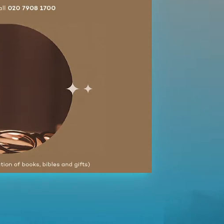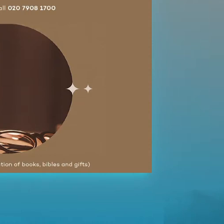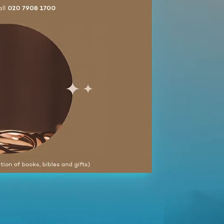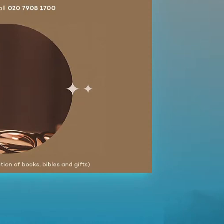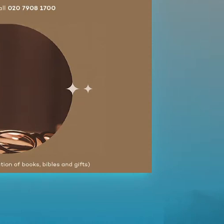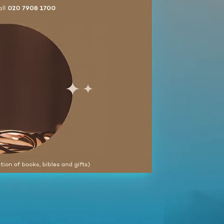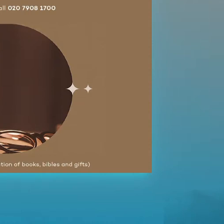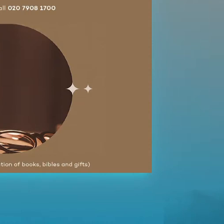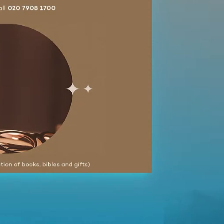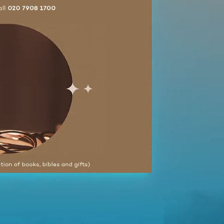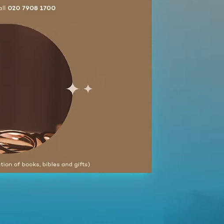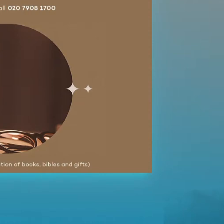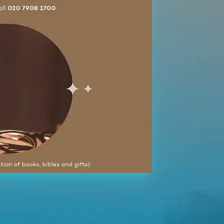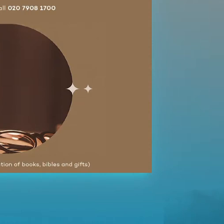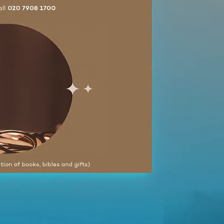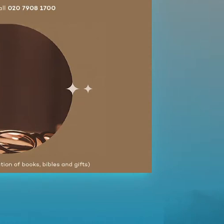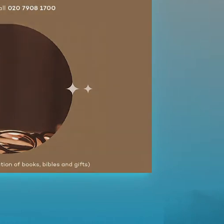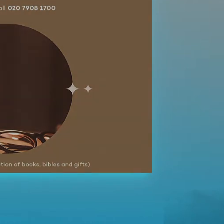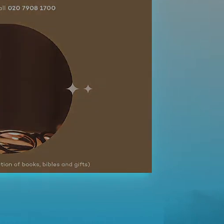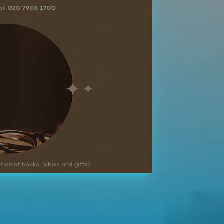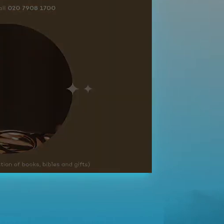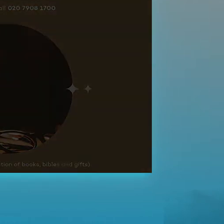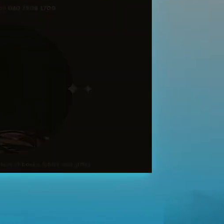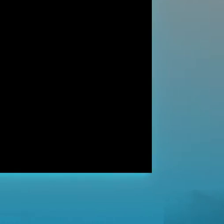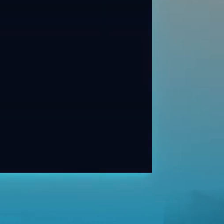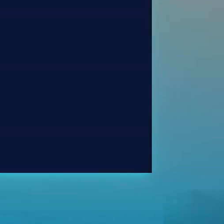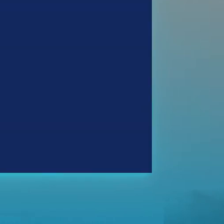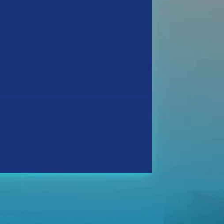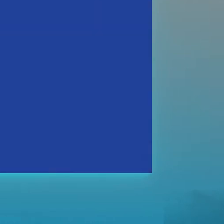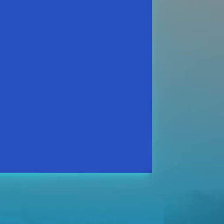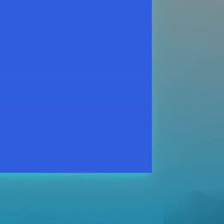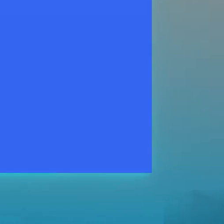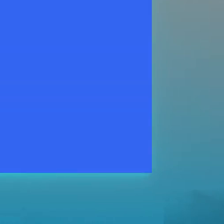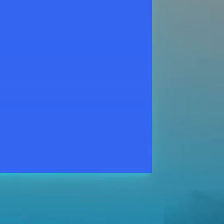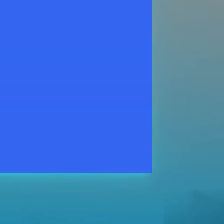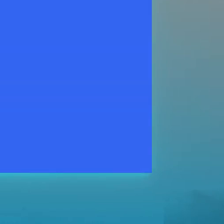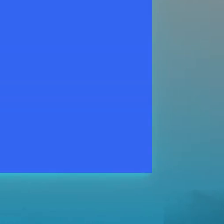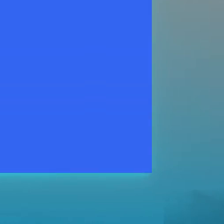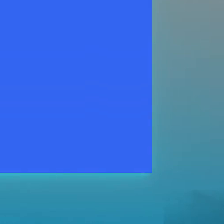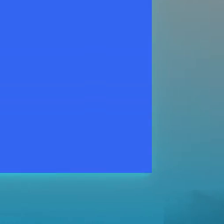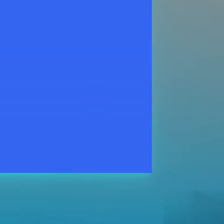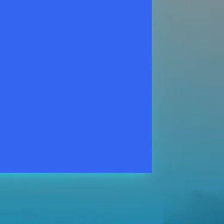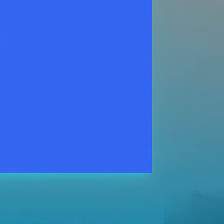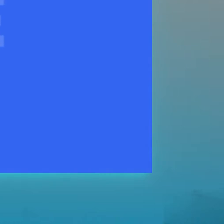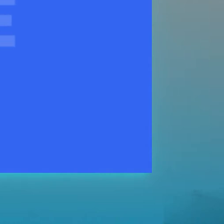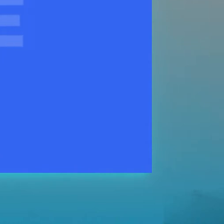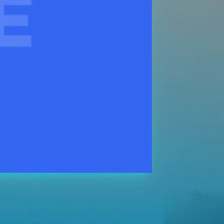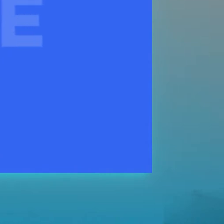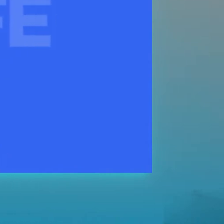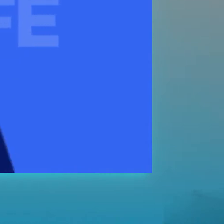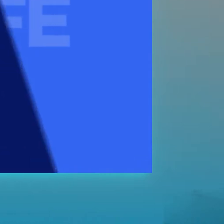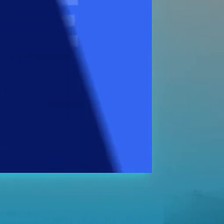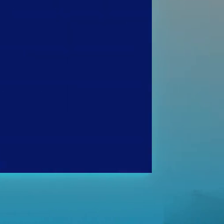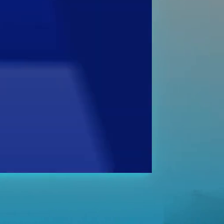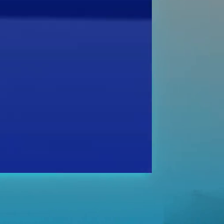is Yahweh. The Lord of lords, He is Yahweh.